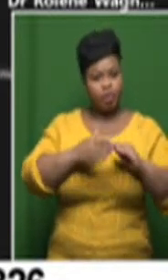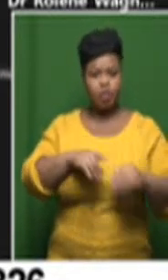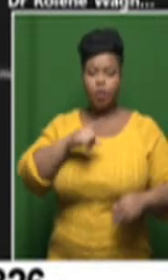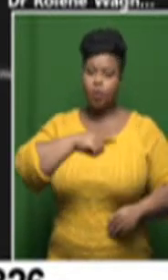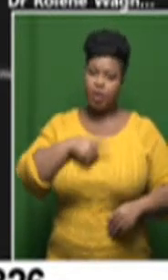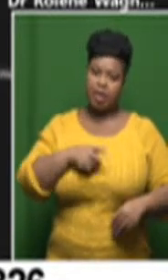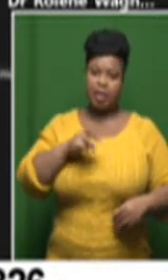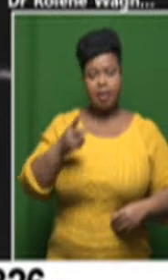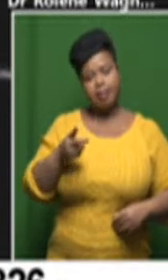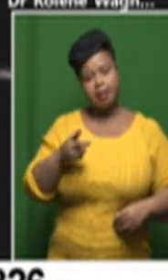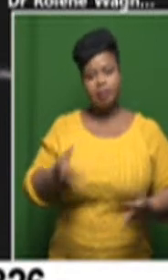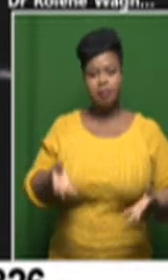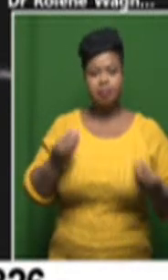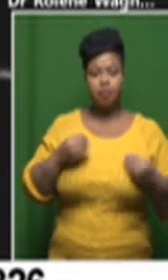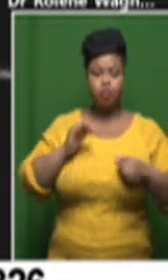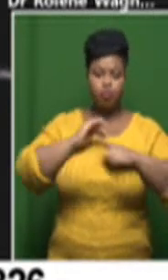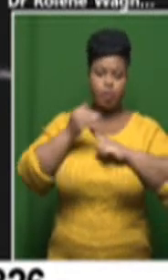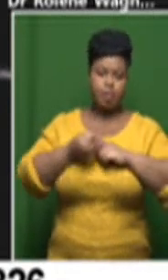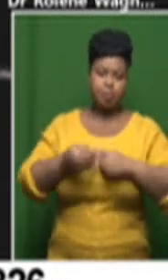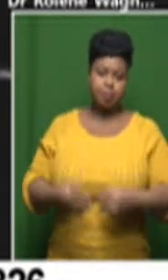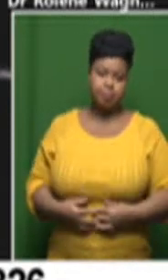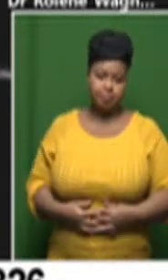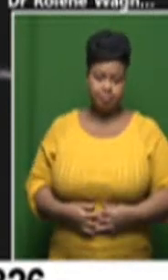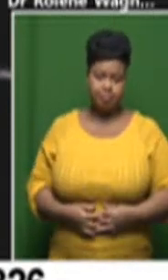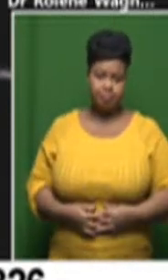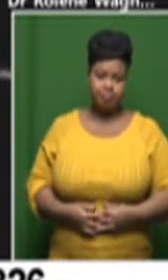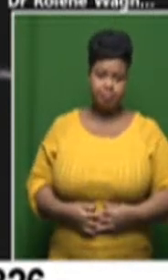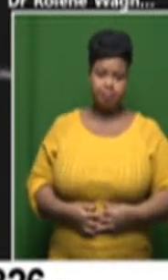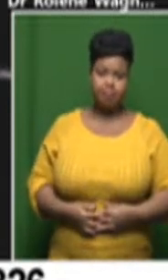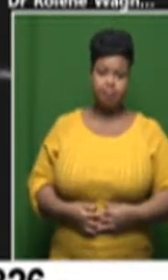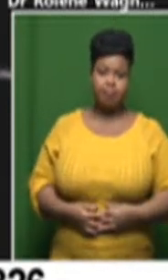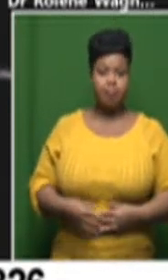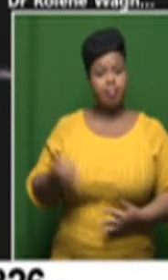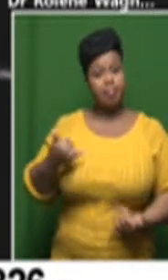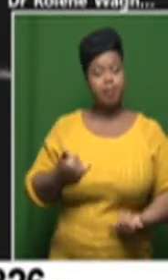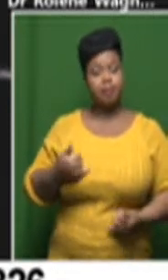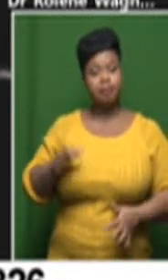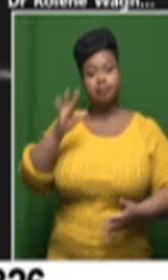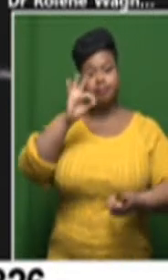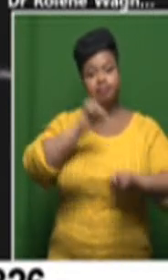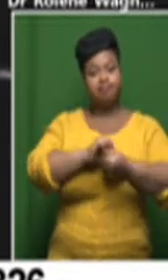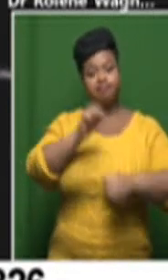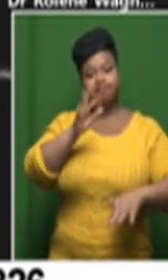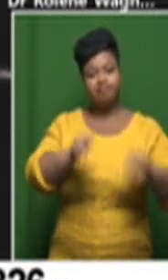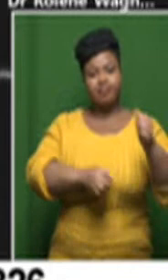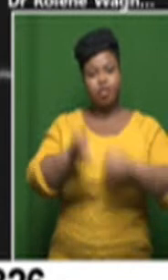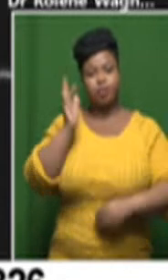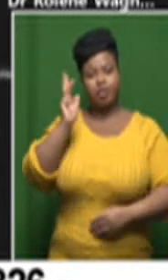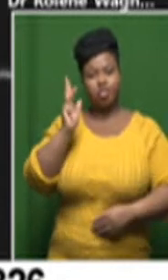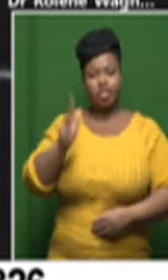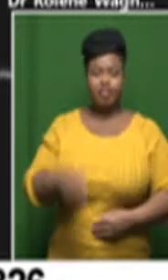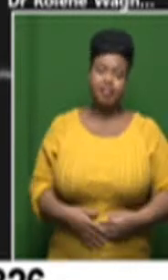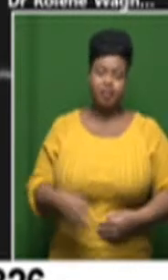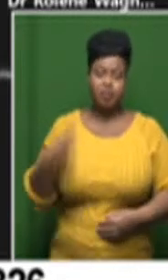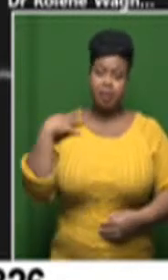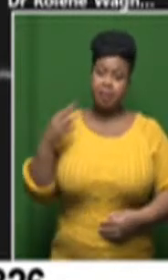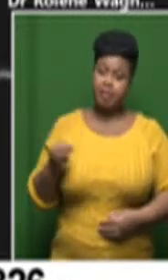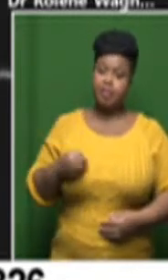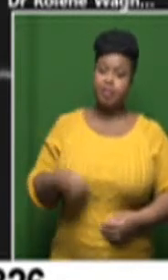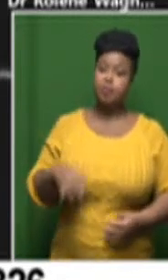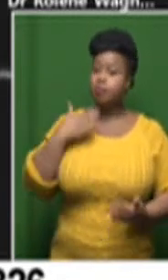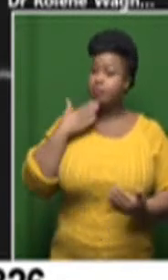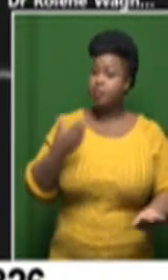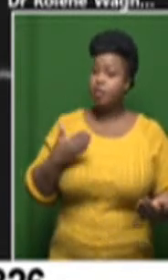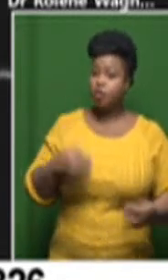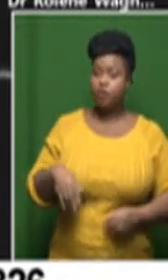having some protection. So that concludes the presentation, Honourable Minister. I just want to thank both the Honourable